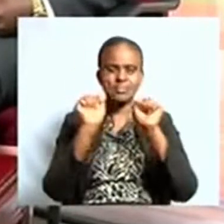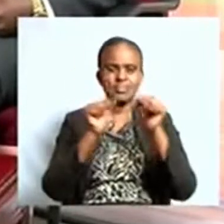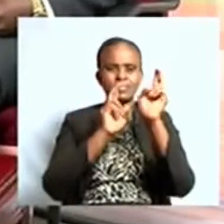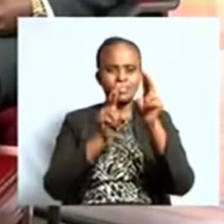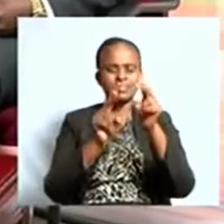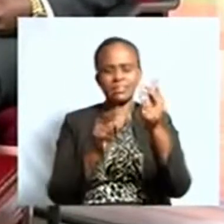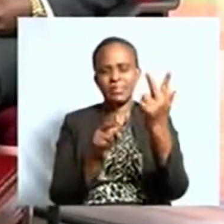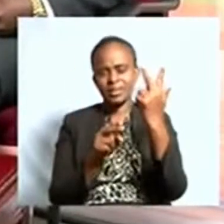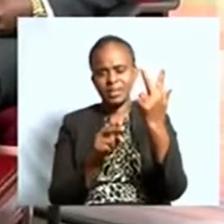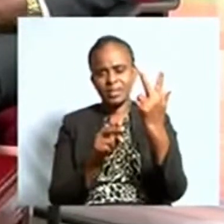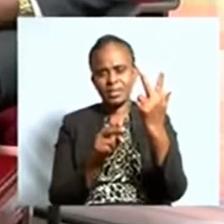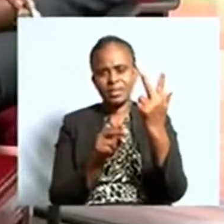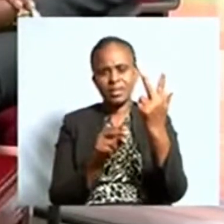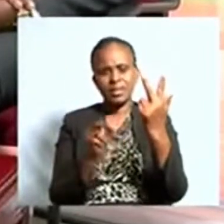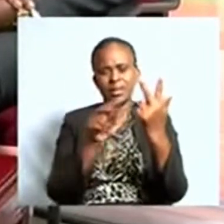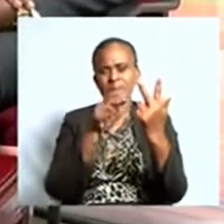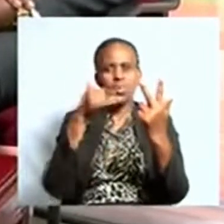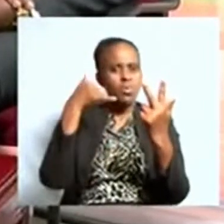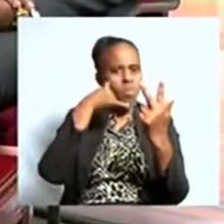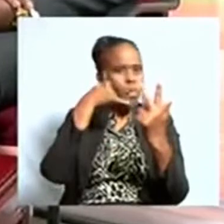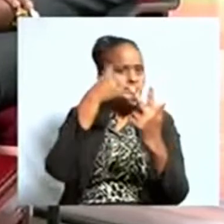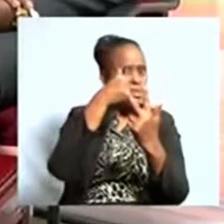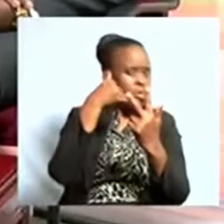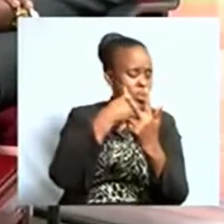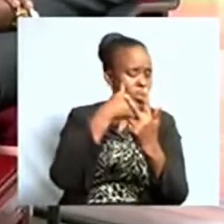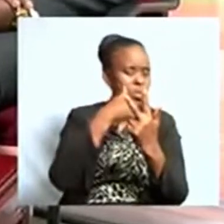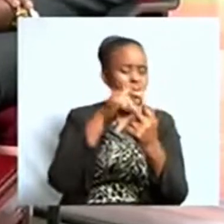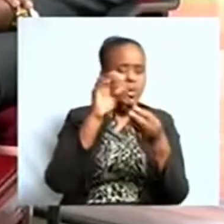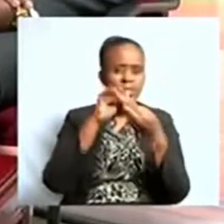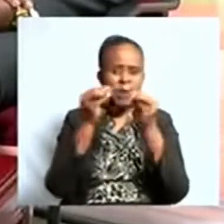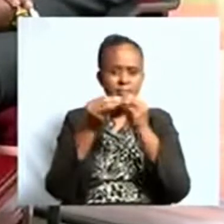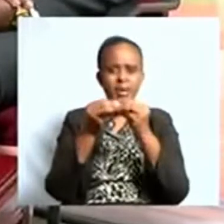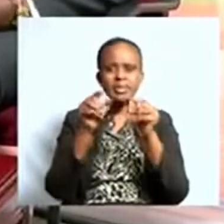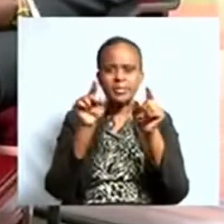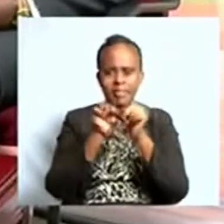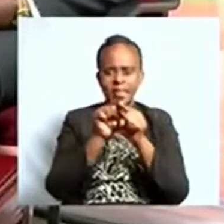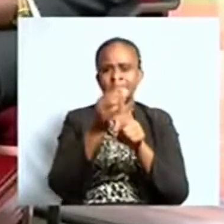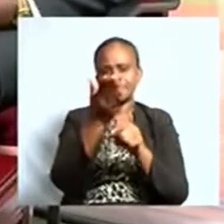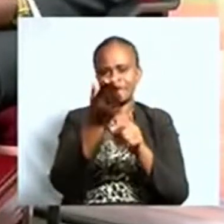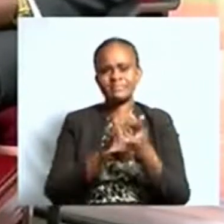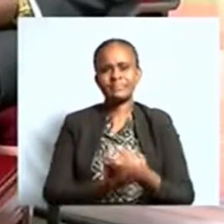set of three. Okay. You'll be able to respond to those. The number that we're using is